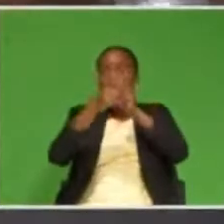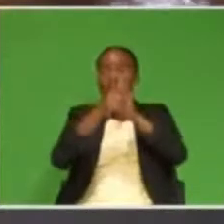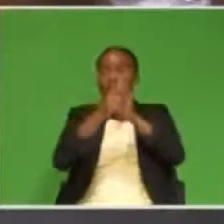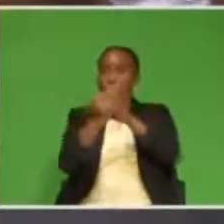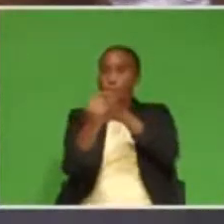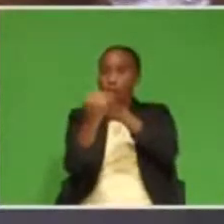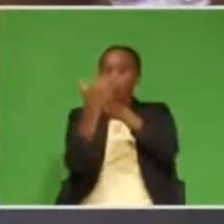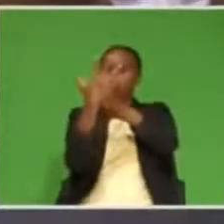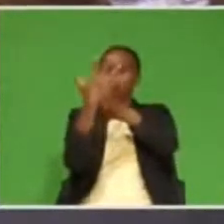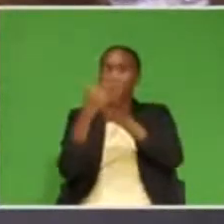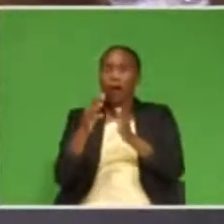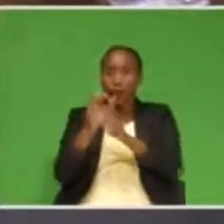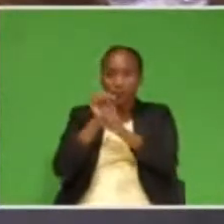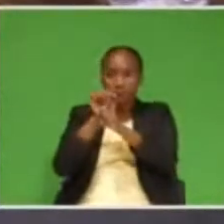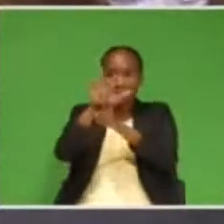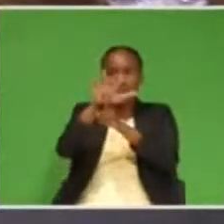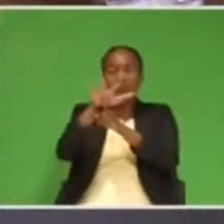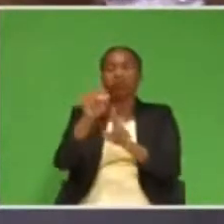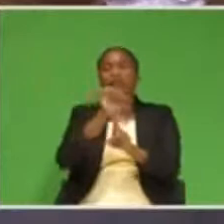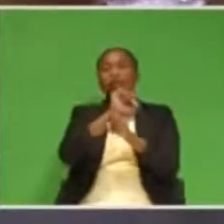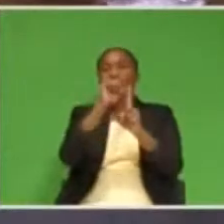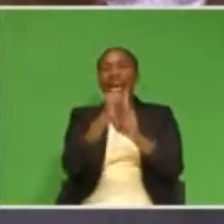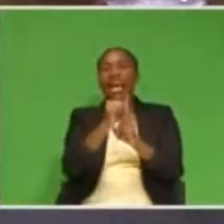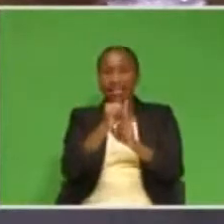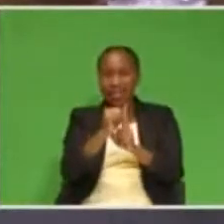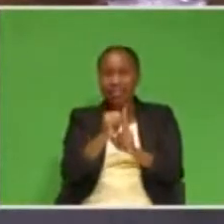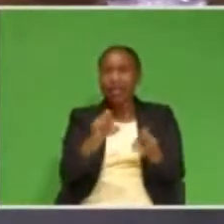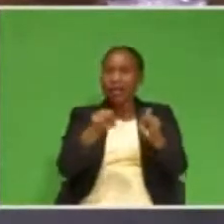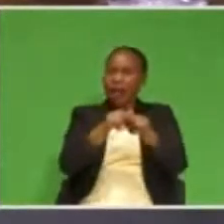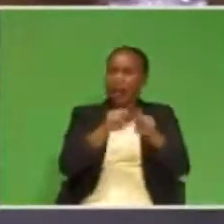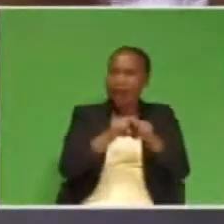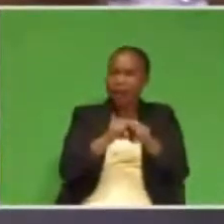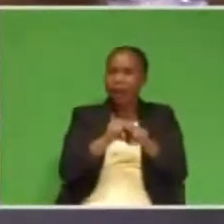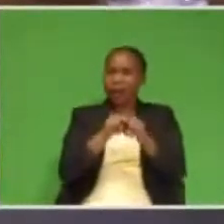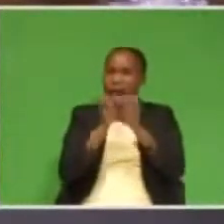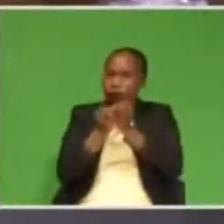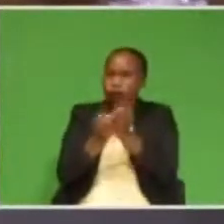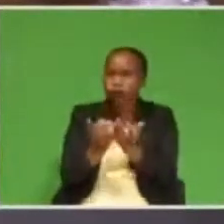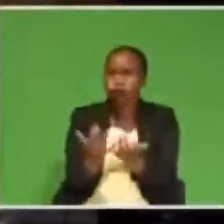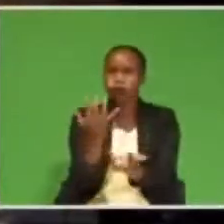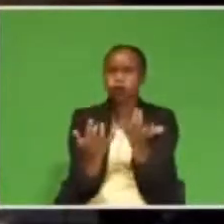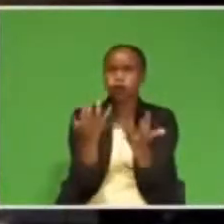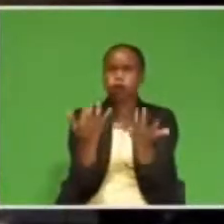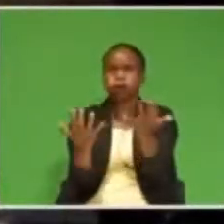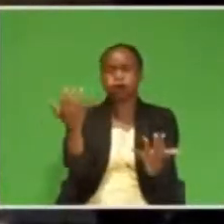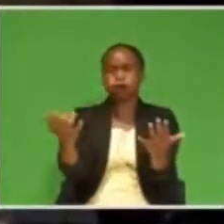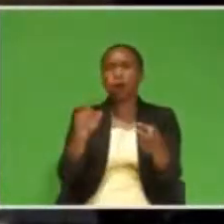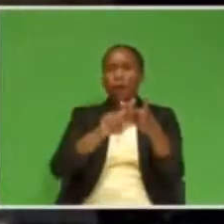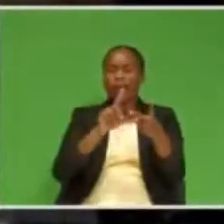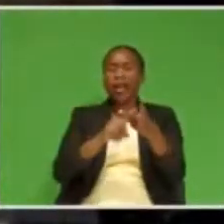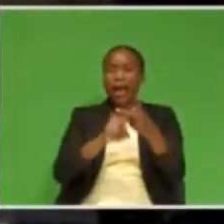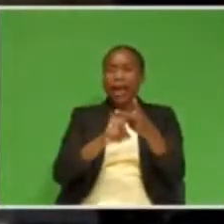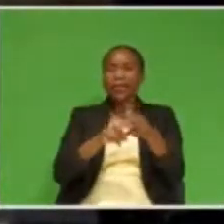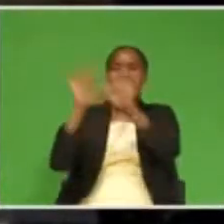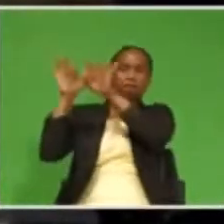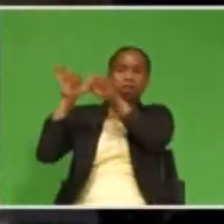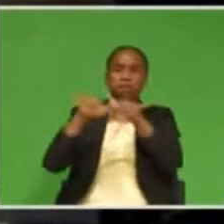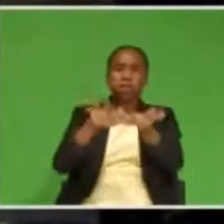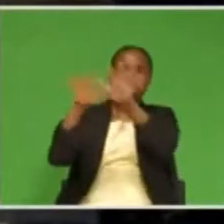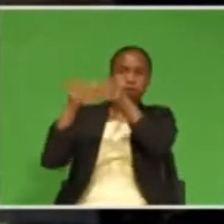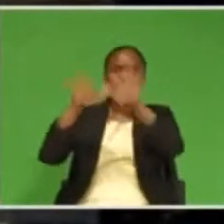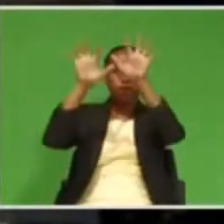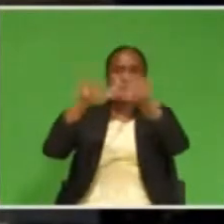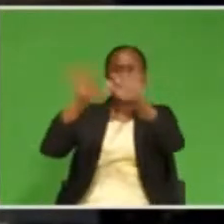weather events in the form of drought, floods, and wildfires increasingly pose a risk to the health, well-being,